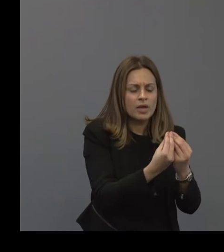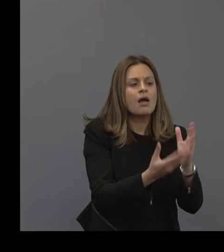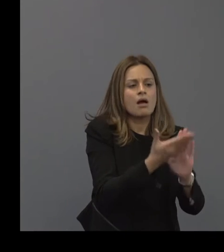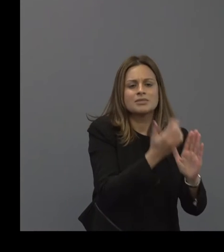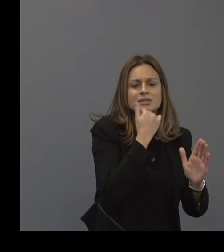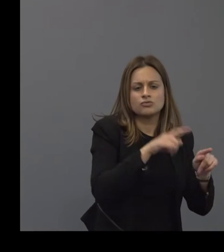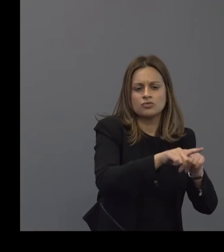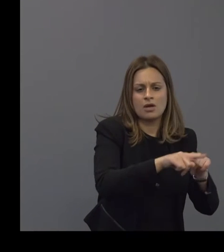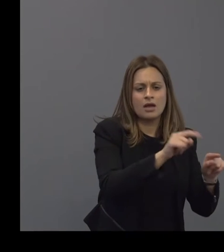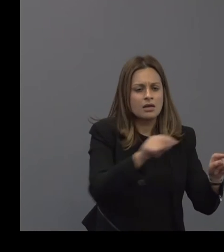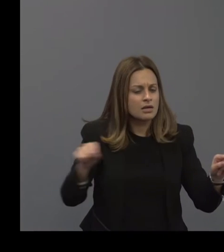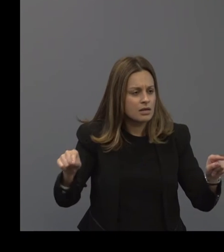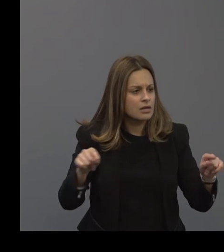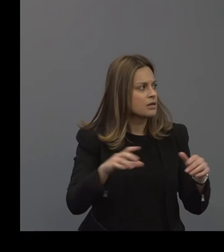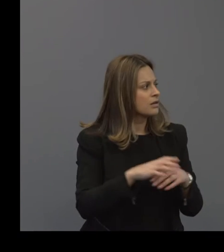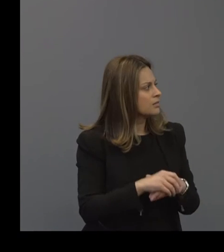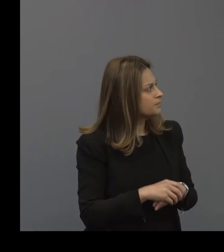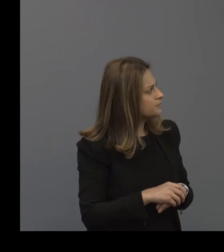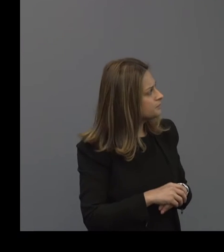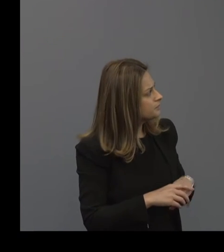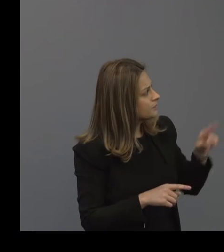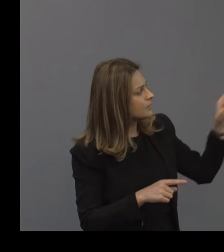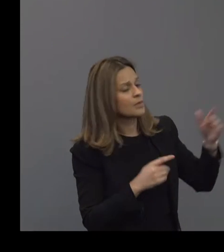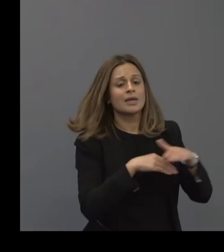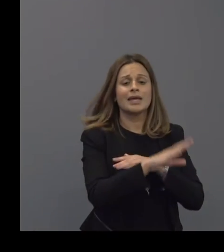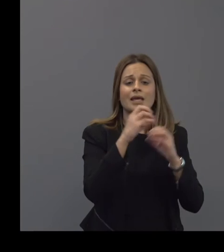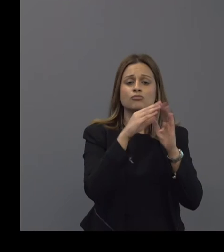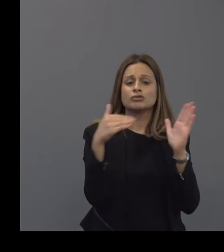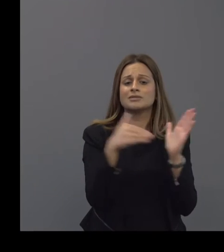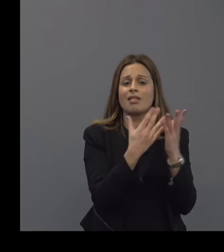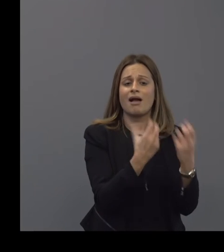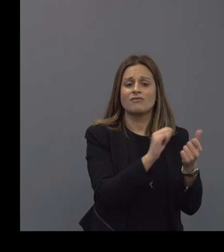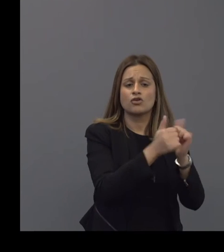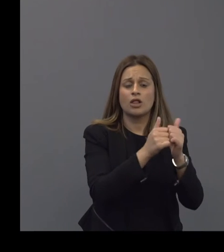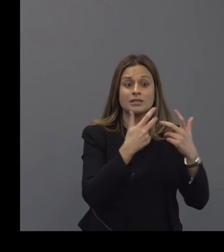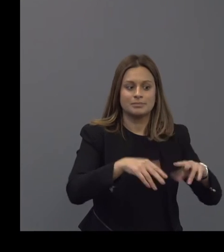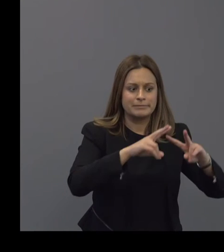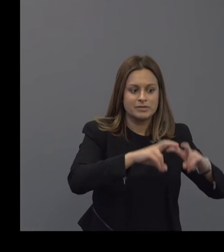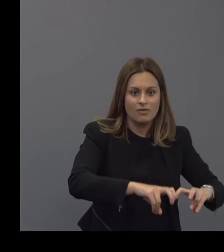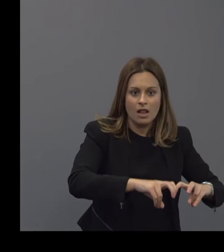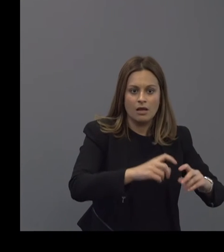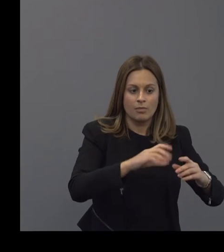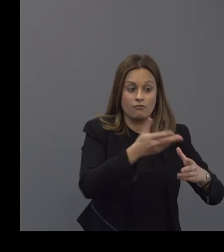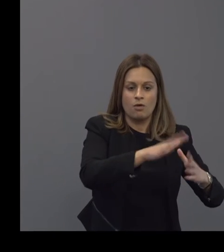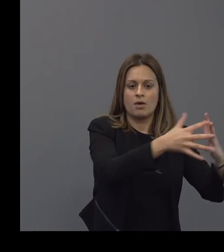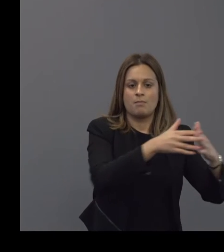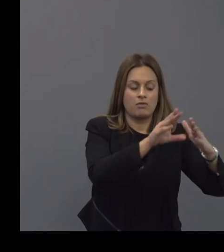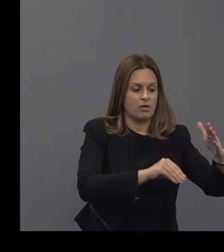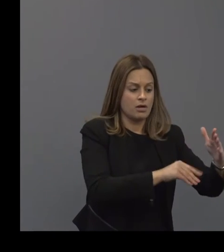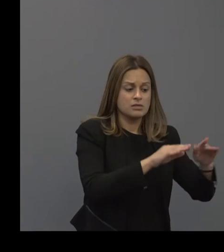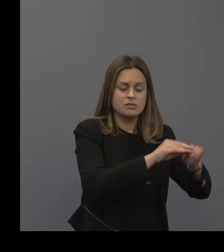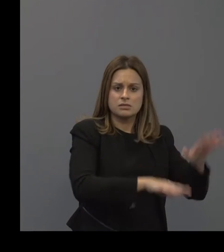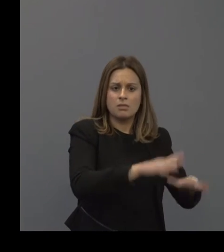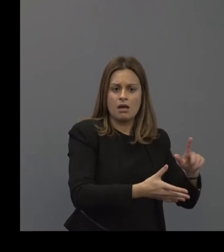with. Kayla Knoebel in Brazil replicated our US studies and got the same sorts of outcomes there.